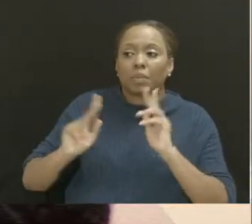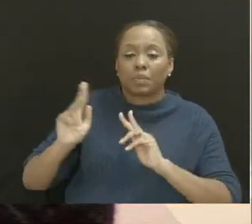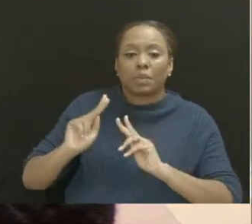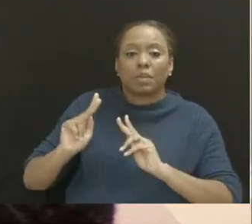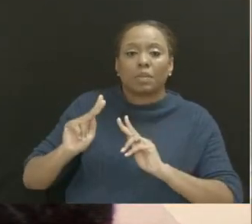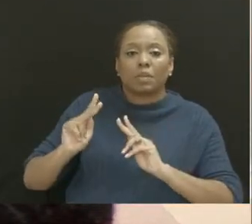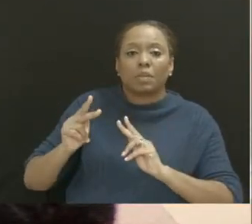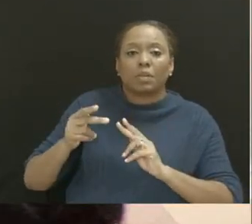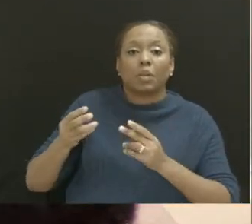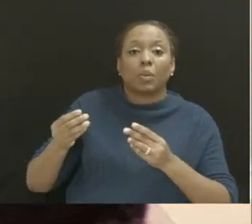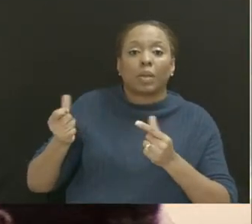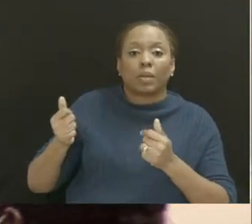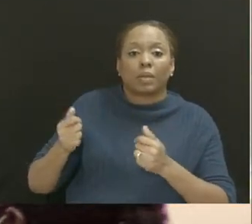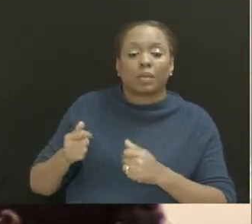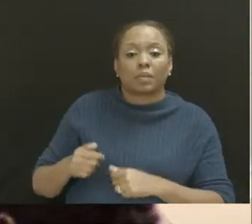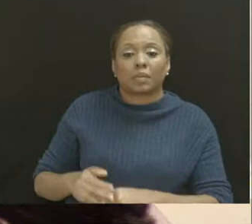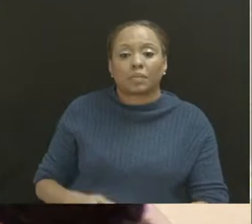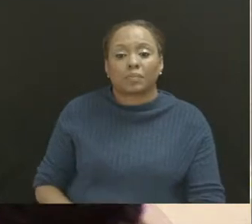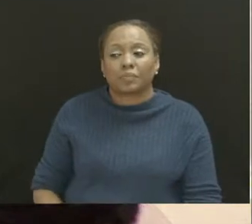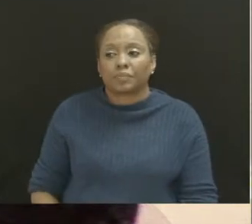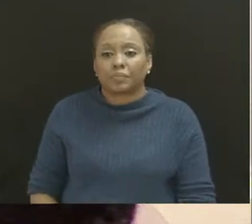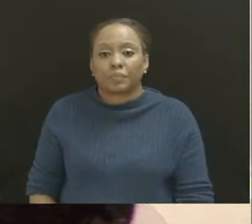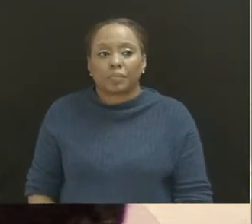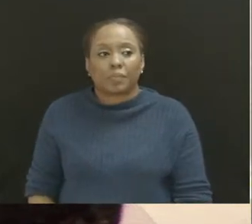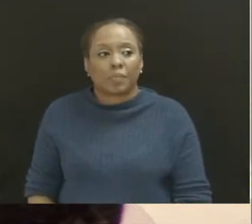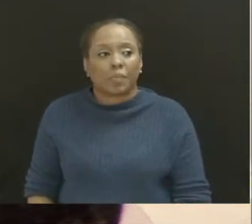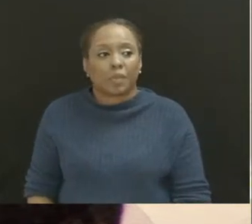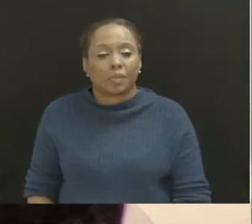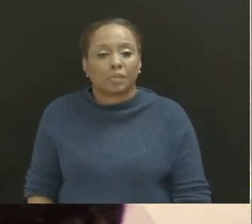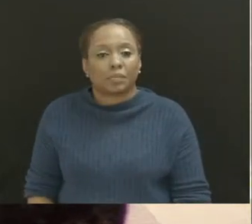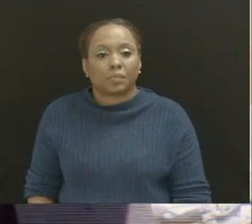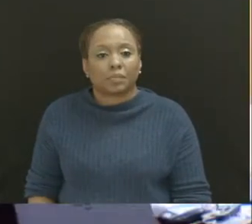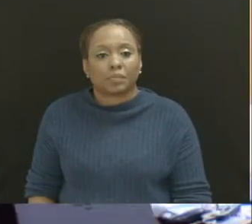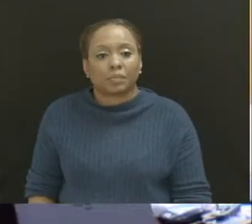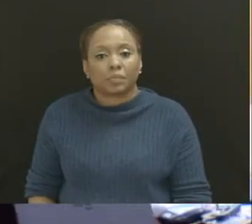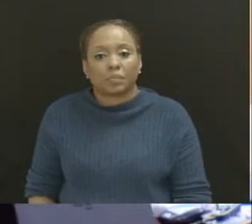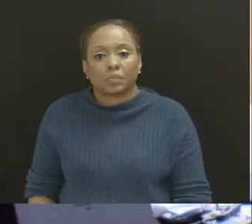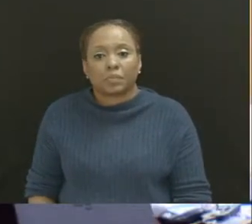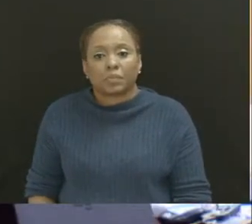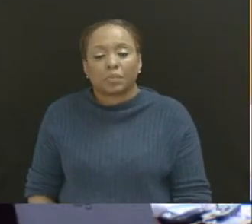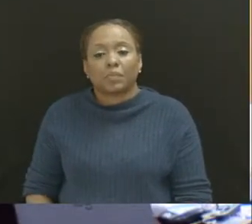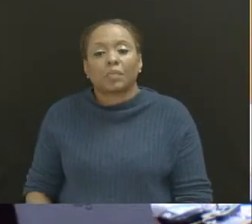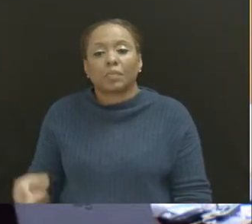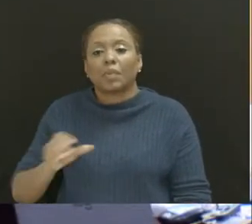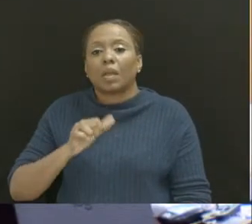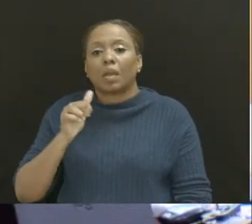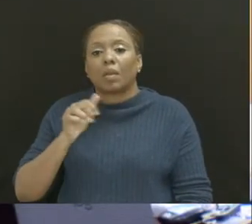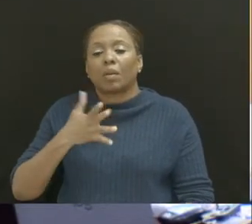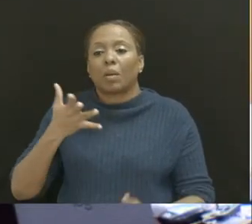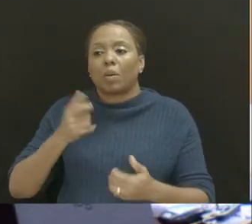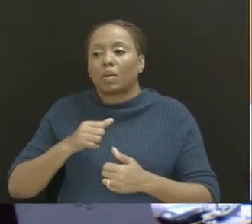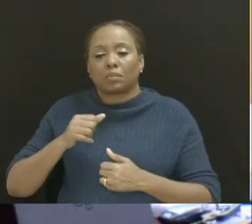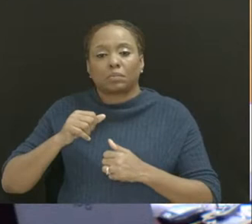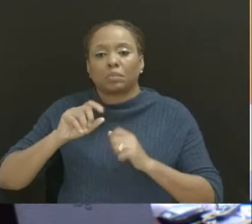just pass on the questions. I will just pass on the question to, and they can answer in this order.